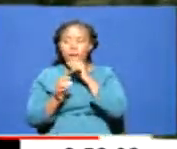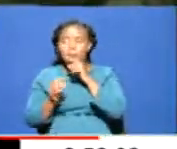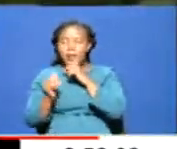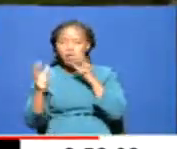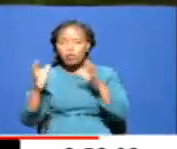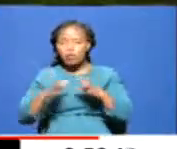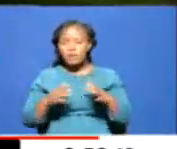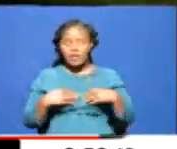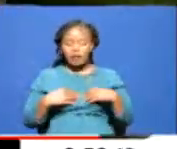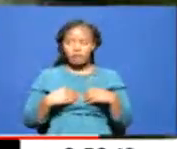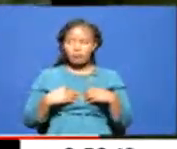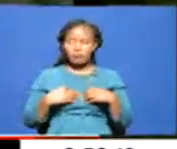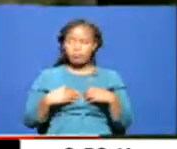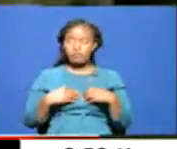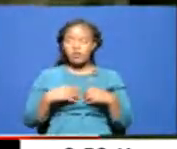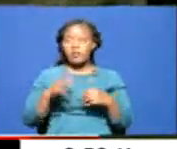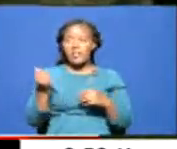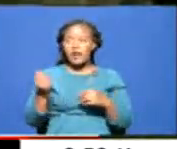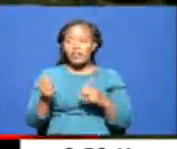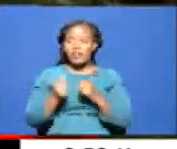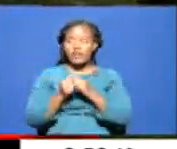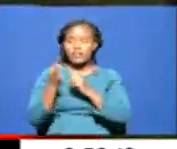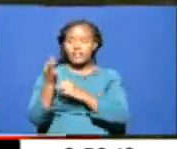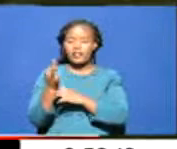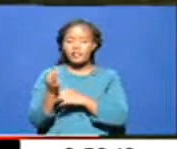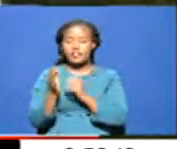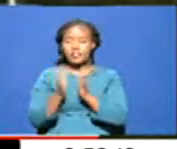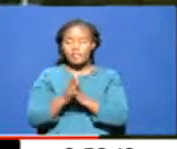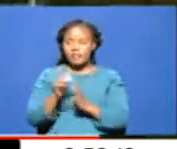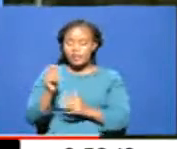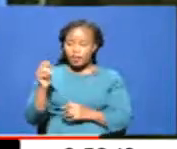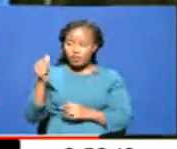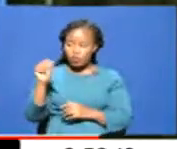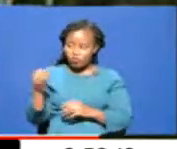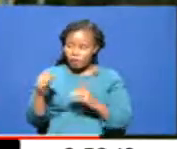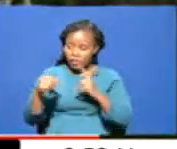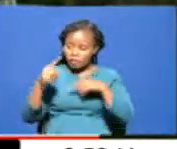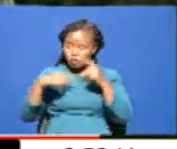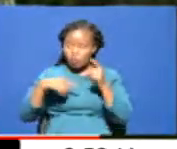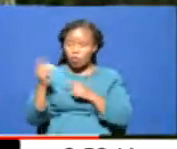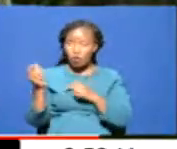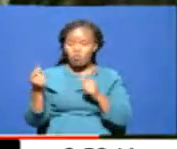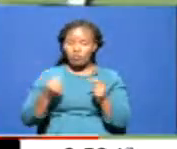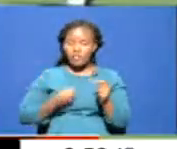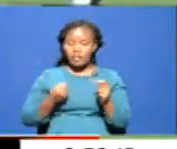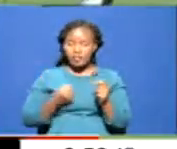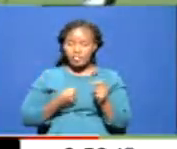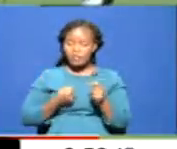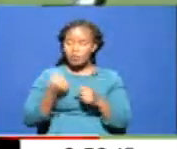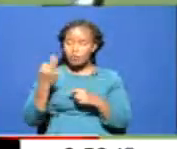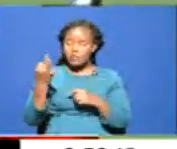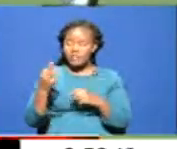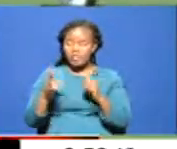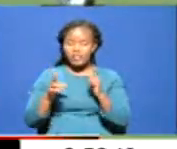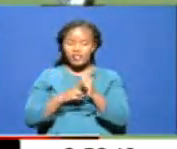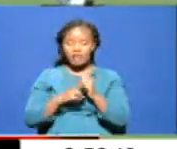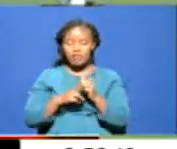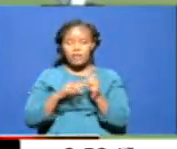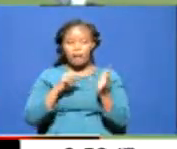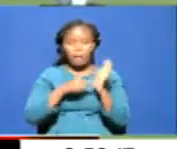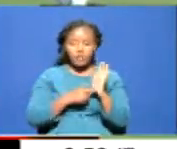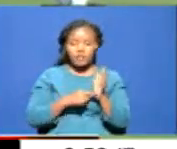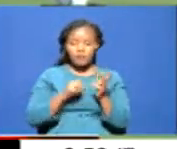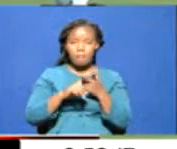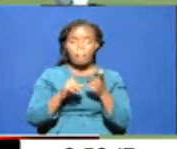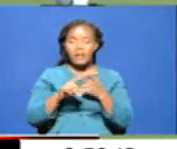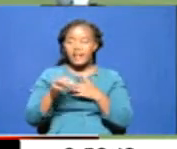Kevin Smith. Handicap 13 Trufeno Yaro won the ladies' category with 37 points, while Handicap 39 Divina Ongali was the